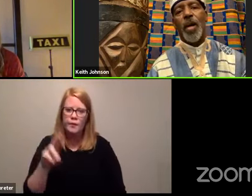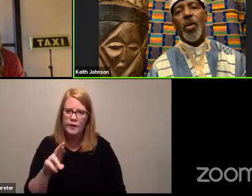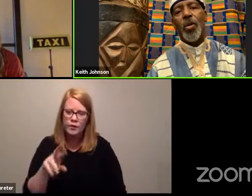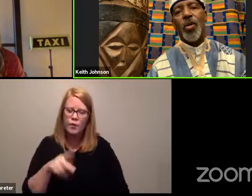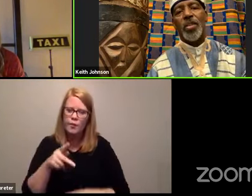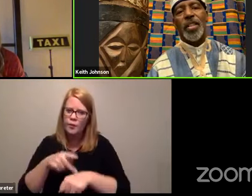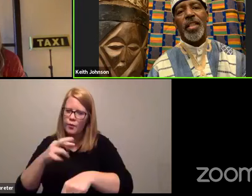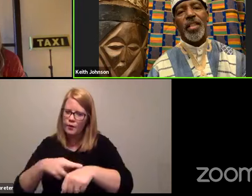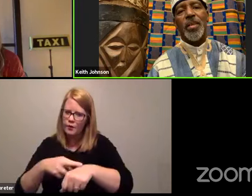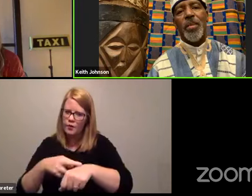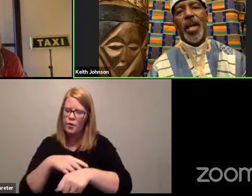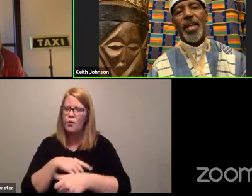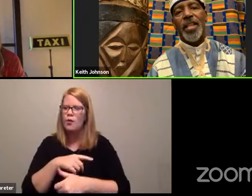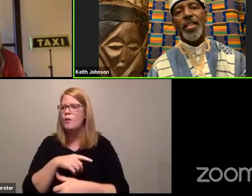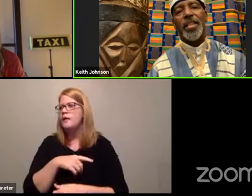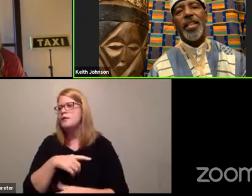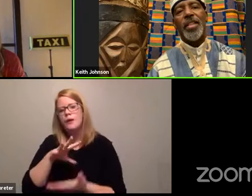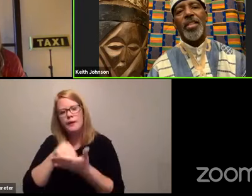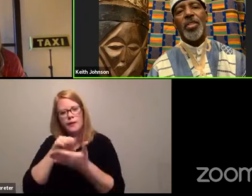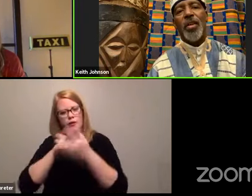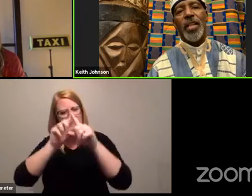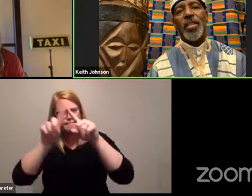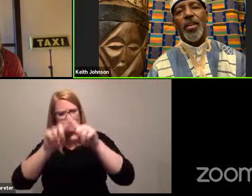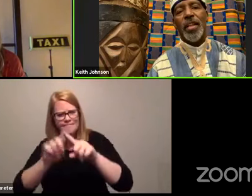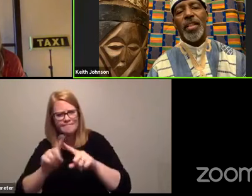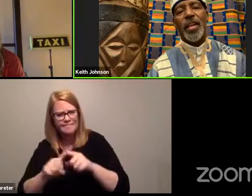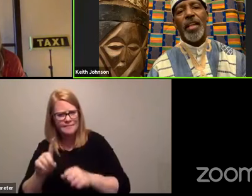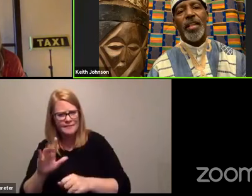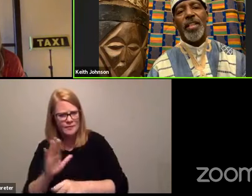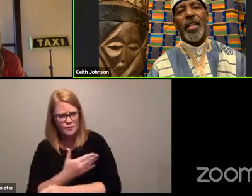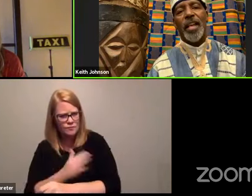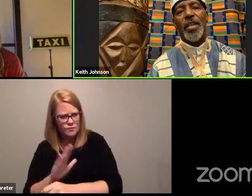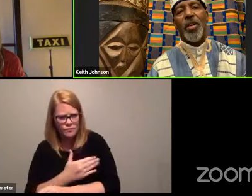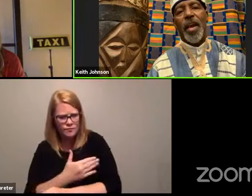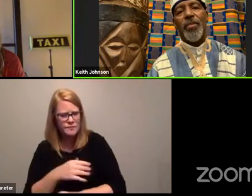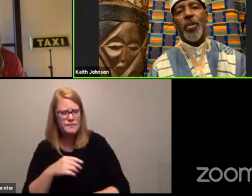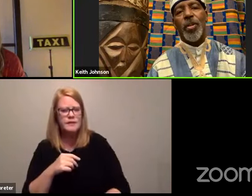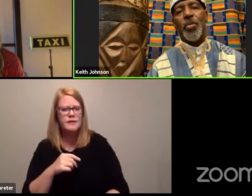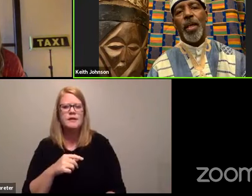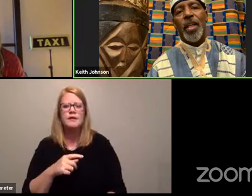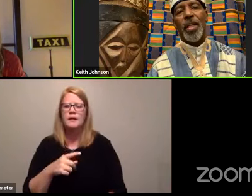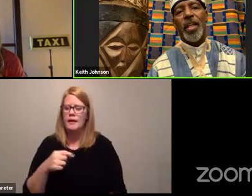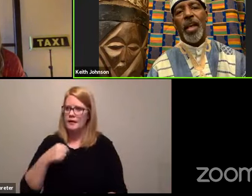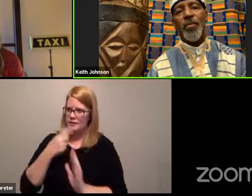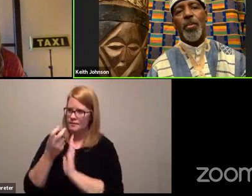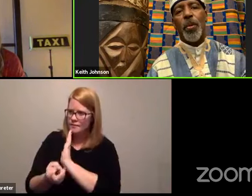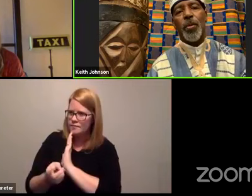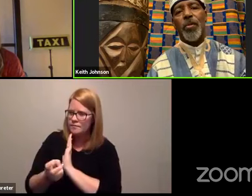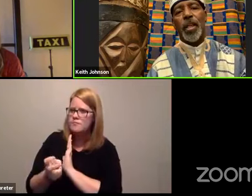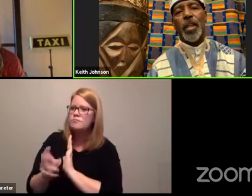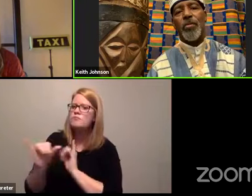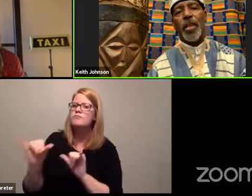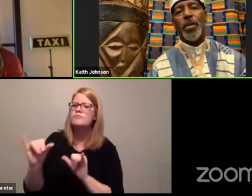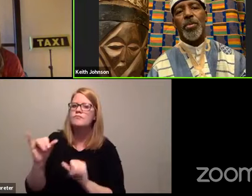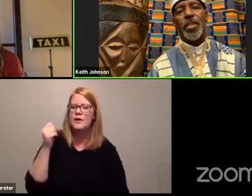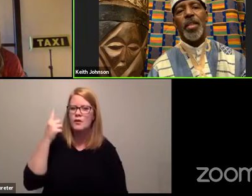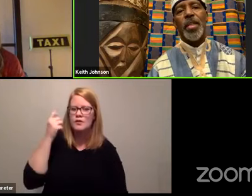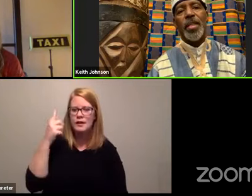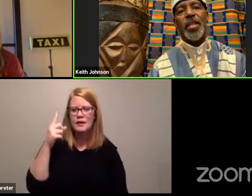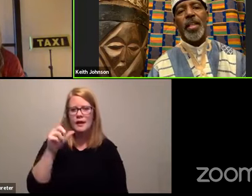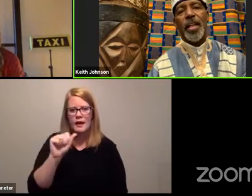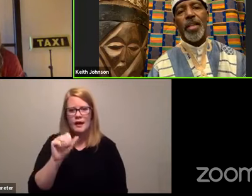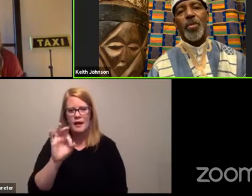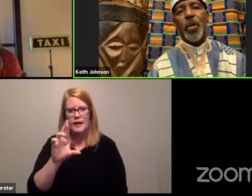the bongos and the timbales. So I started to understand the Afro-Cuban and Afro-Puerto Rican